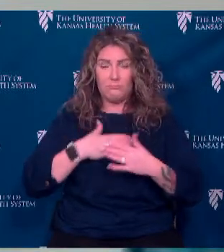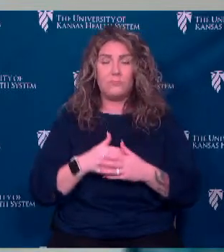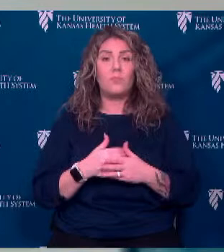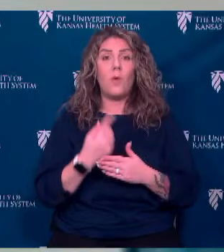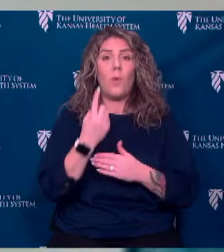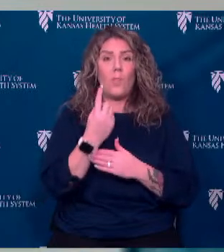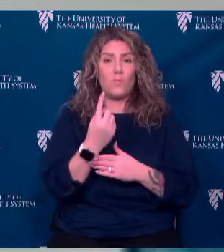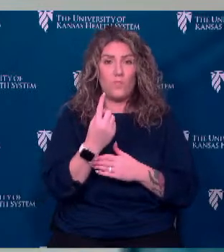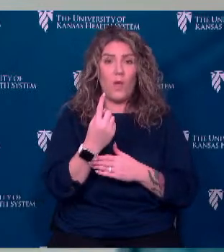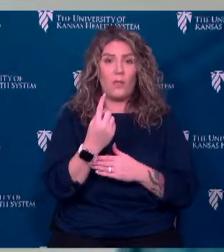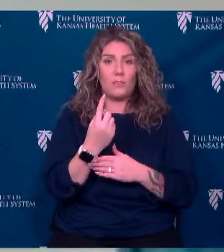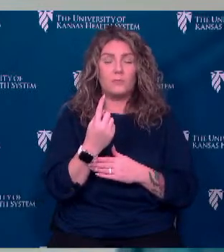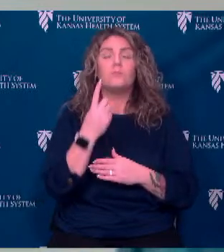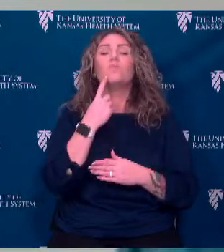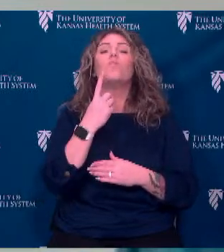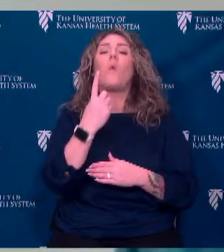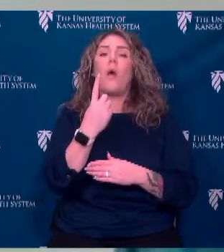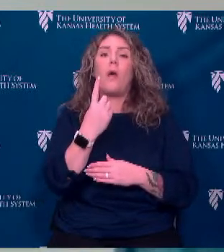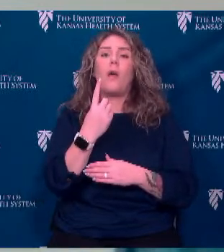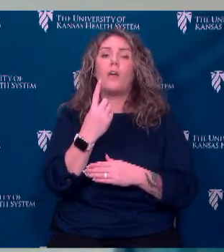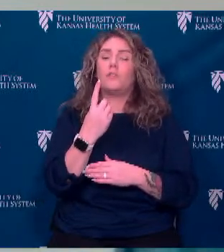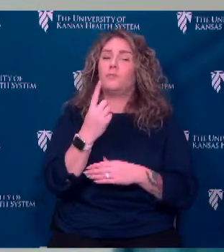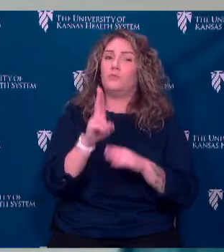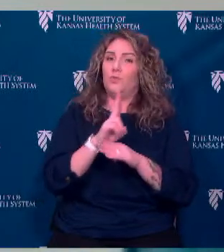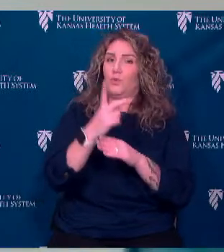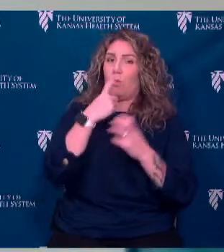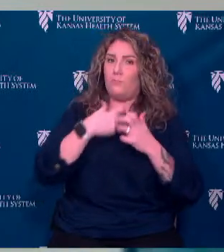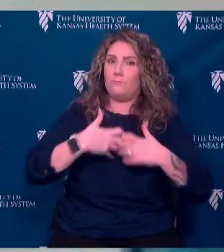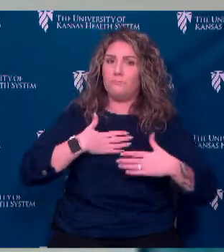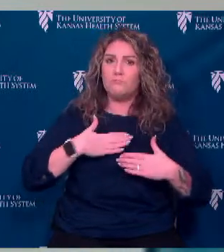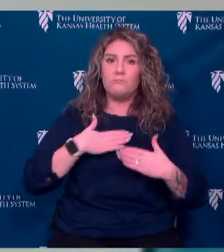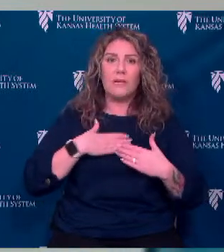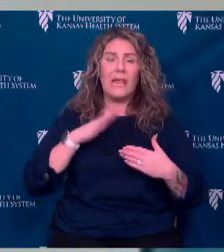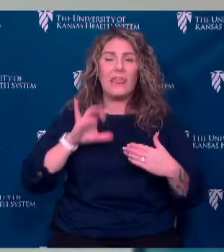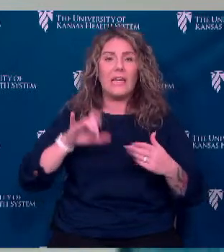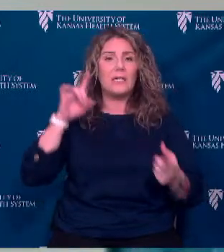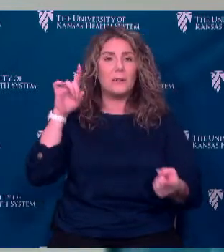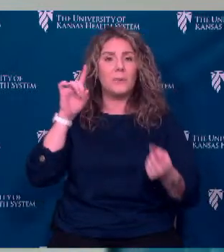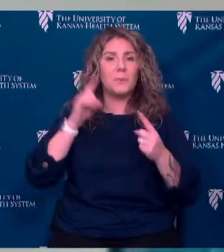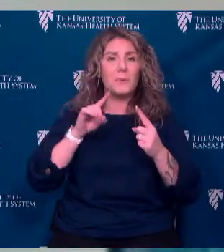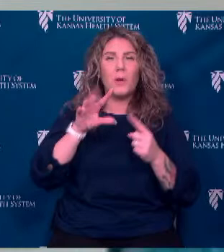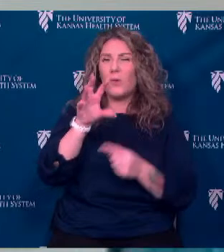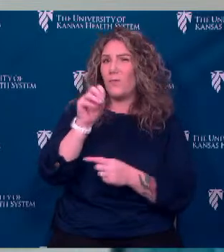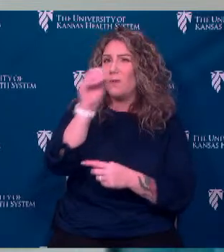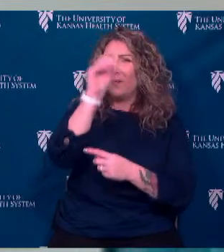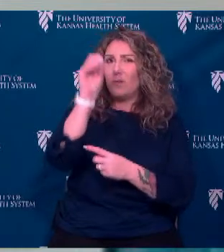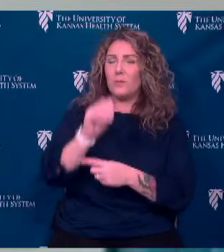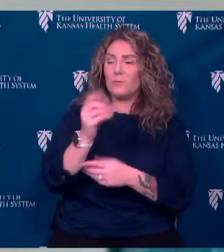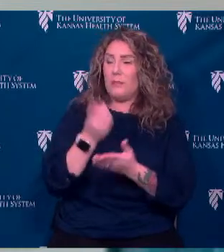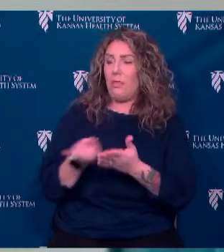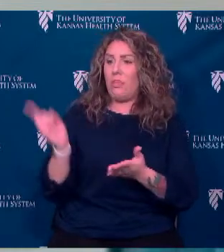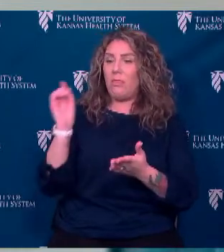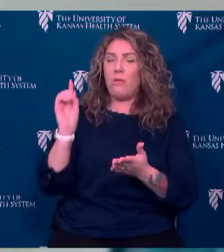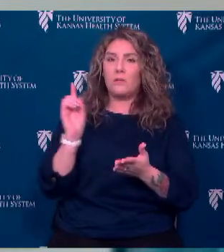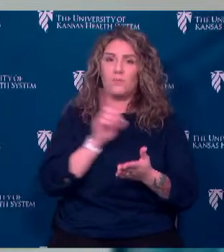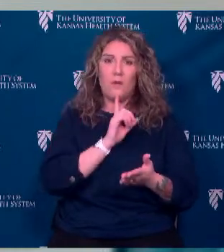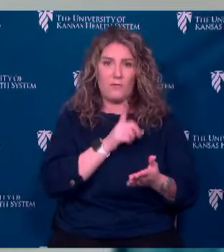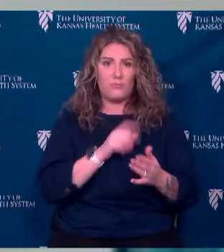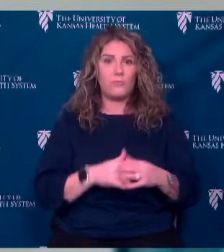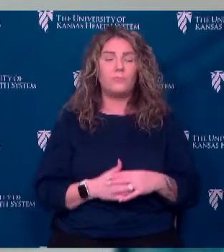of these are on the vent. This is a reduction of like 50% from last week, actually,